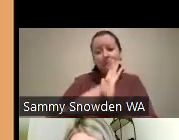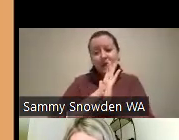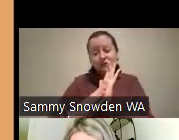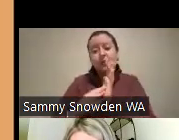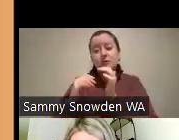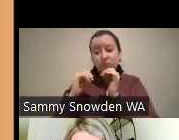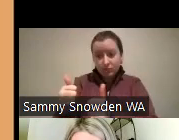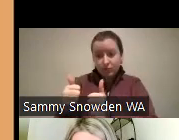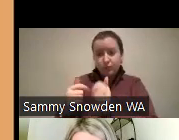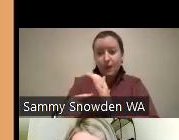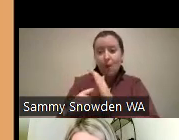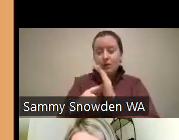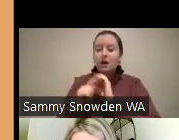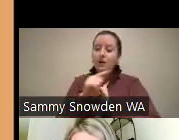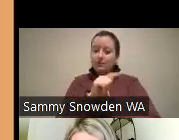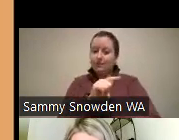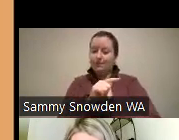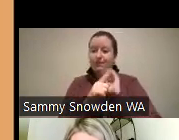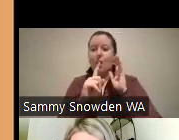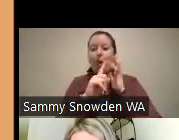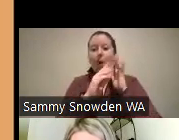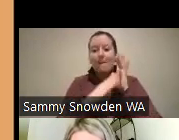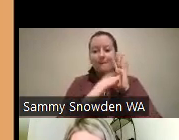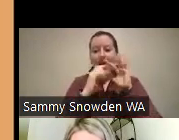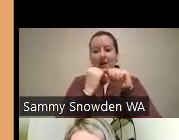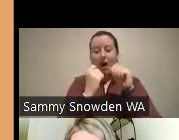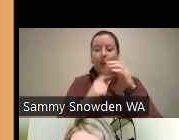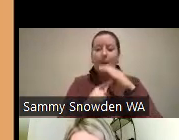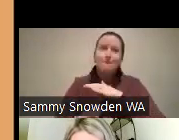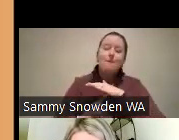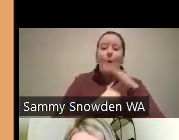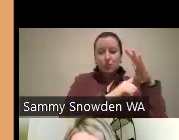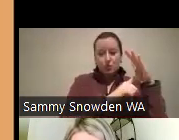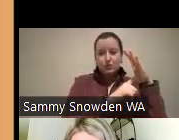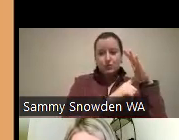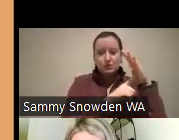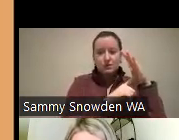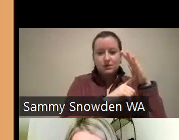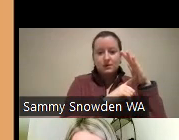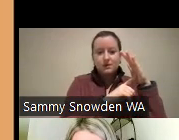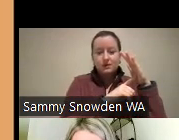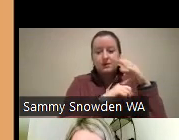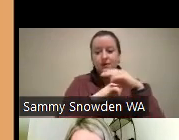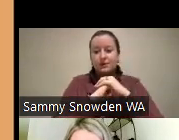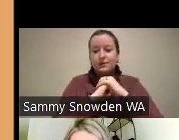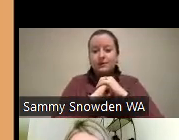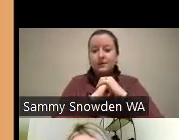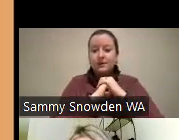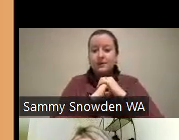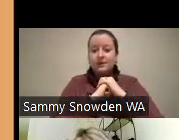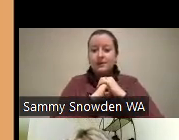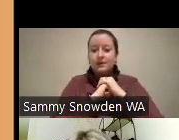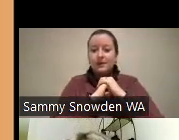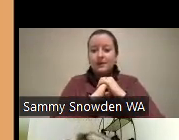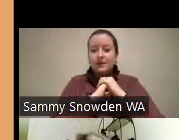most common deficiencies that are found in our nutrition, in most cases, in our modern diet, which is really